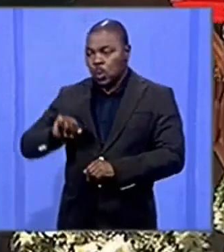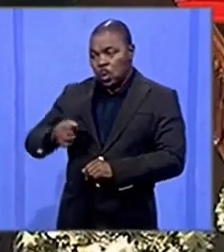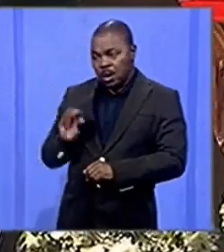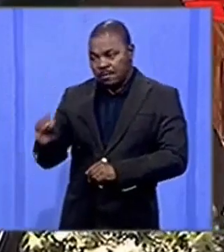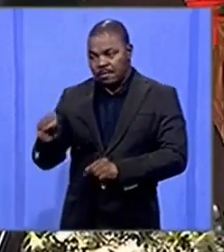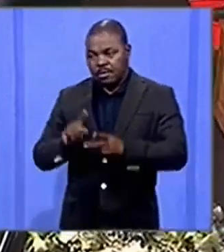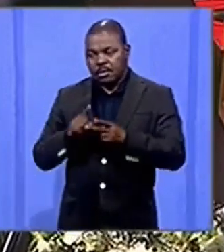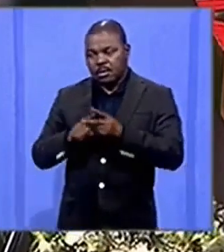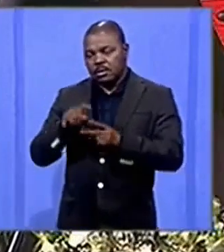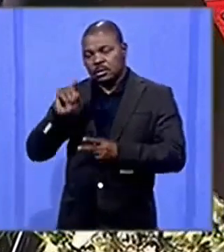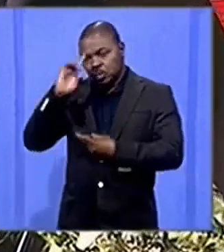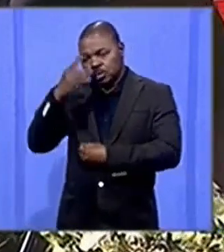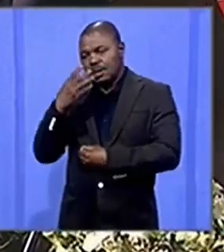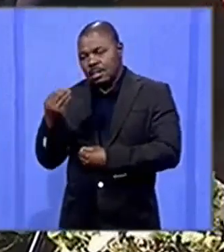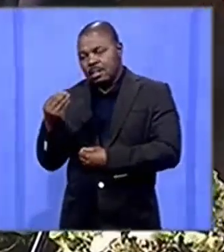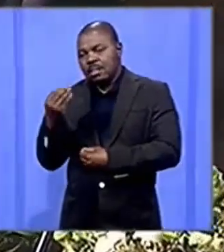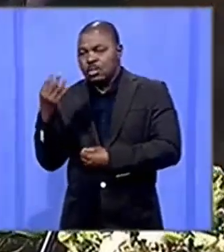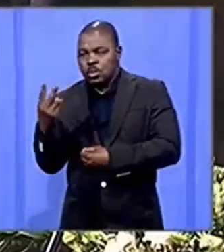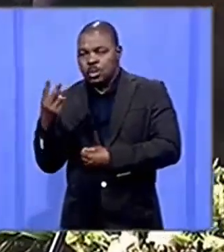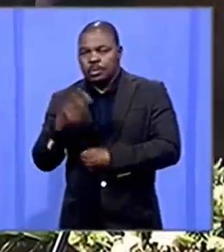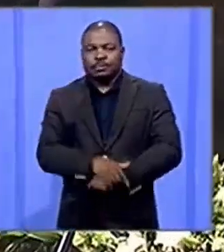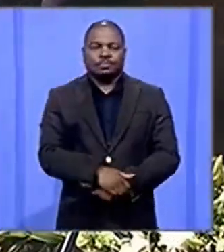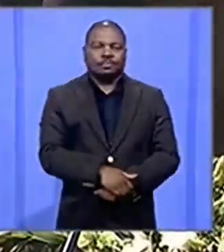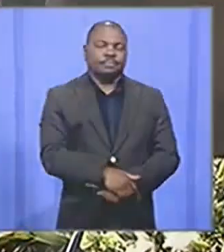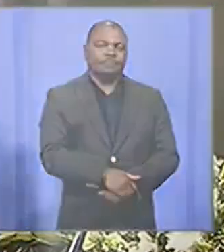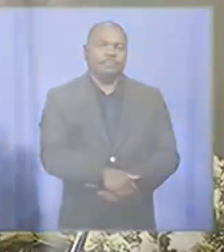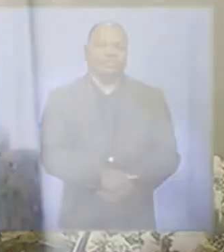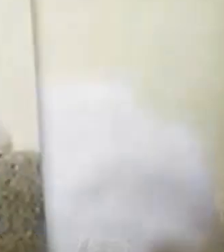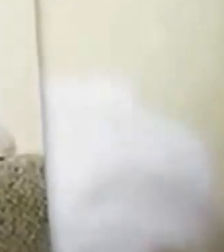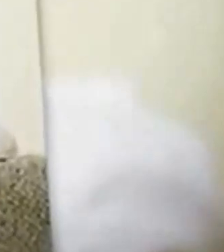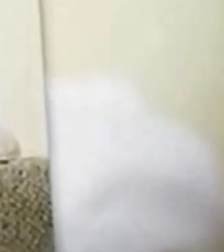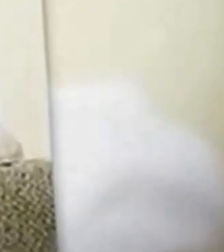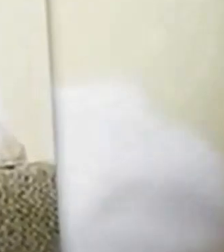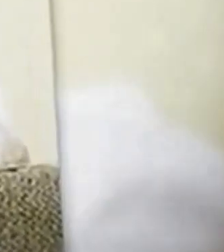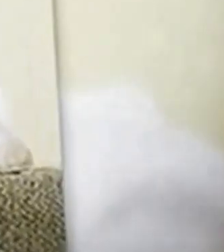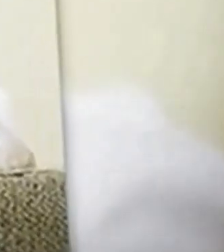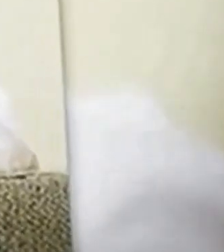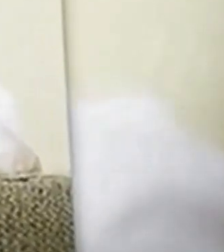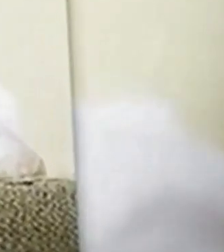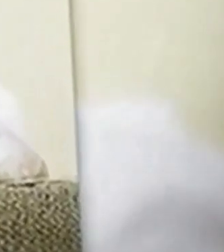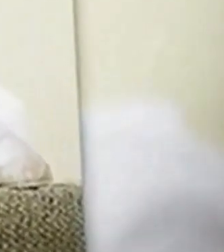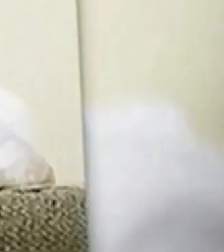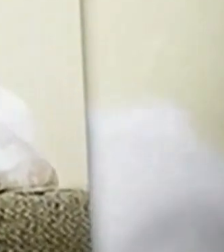le barodi ba babedi.